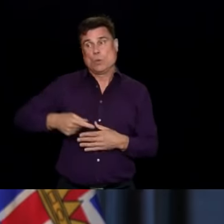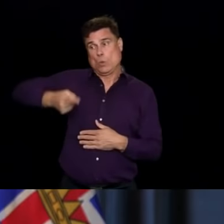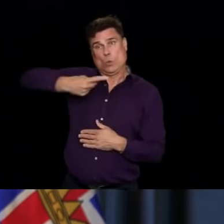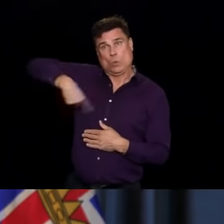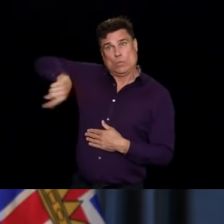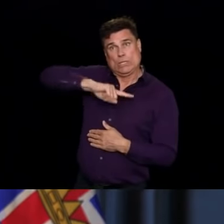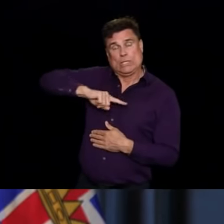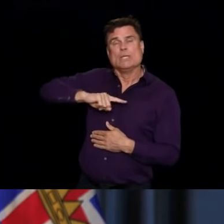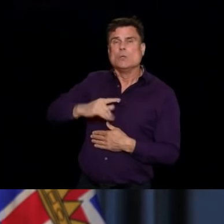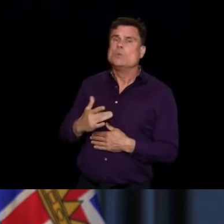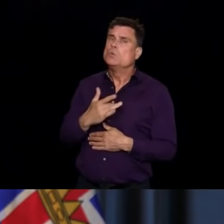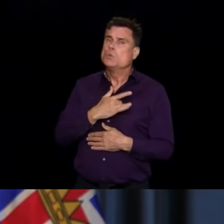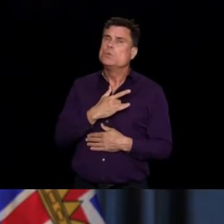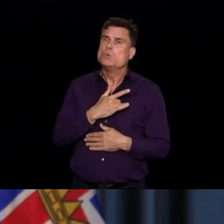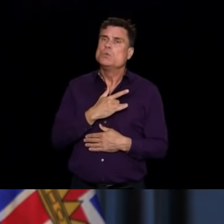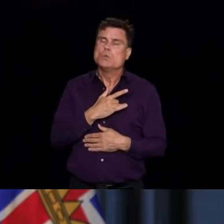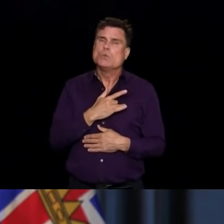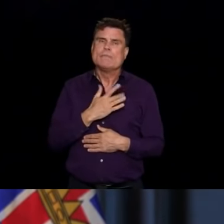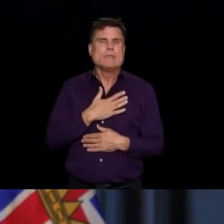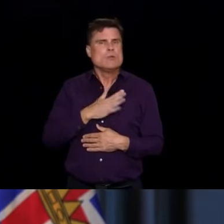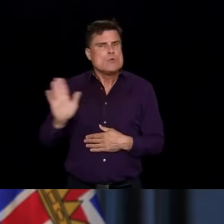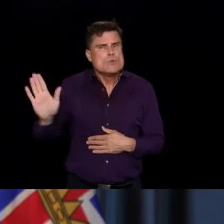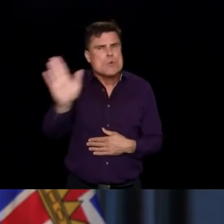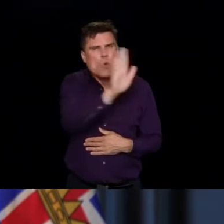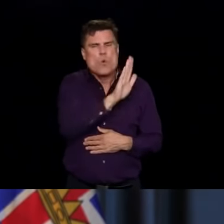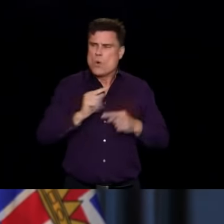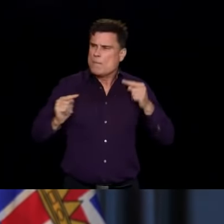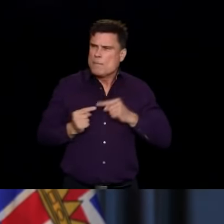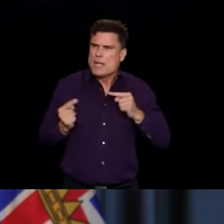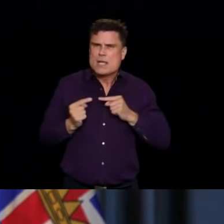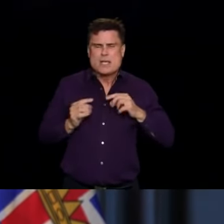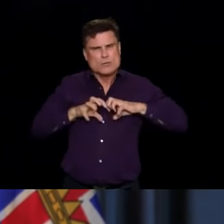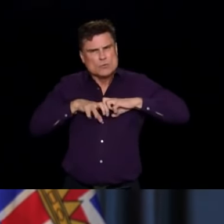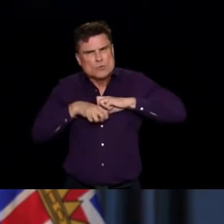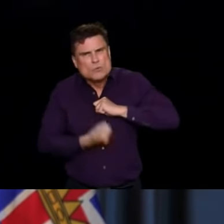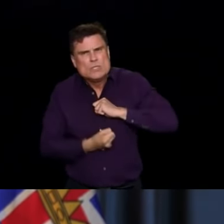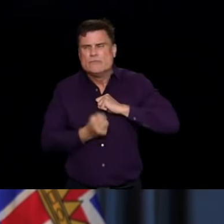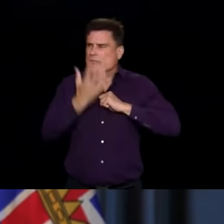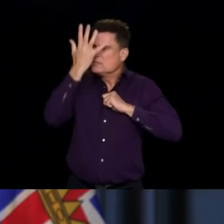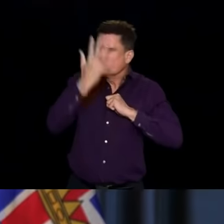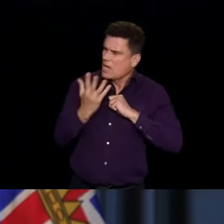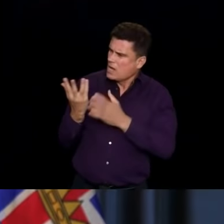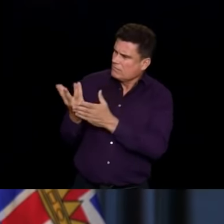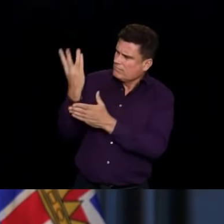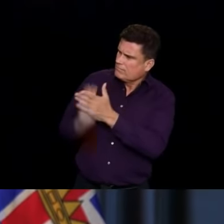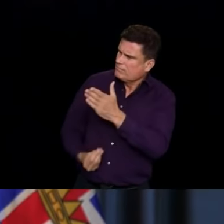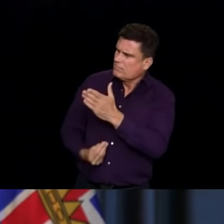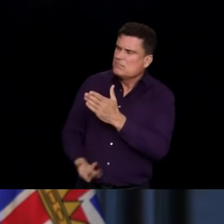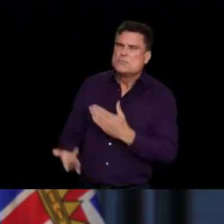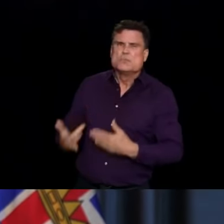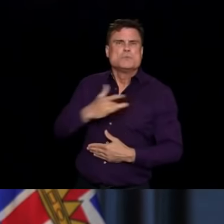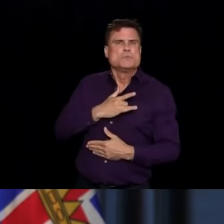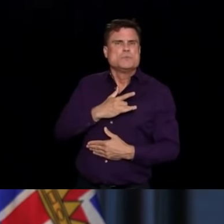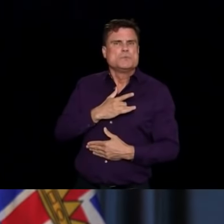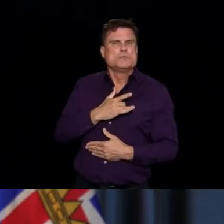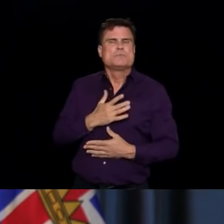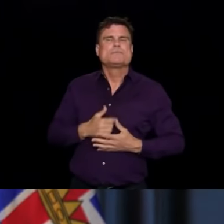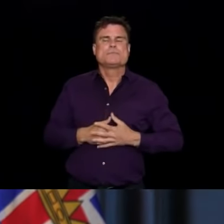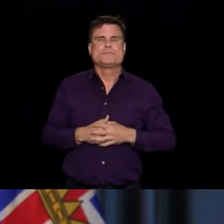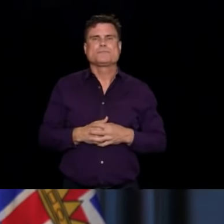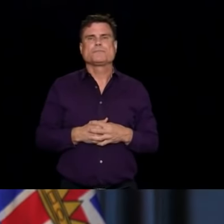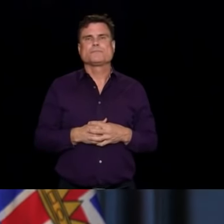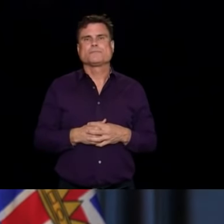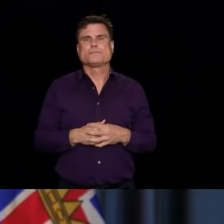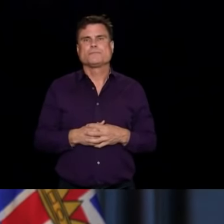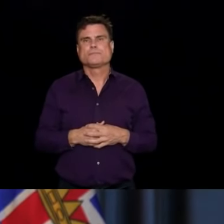people feel it throughout the province, for all those families who have lost their loved ones. I wanted to say that there are, as